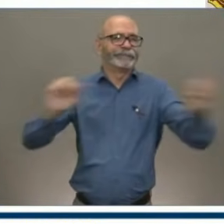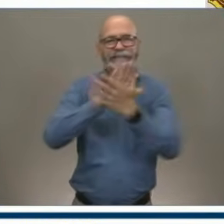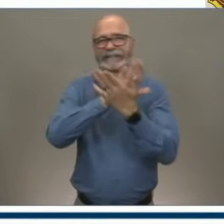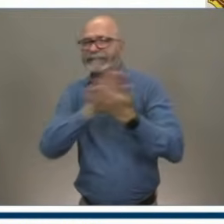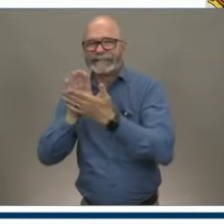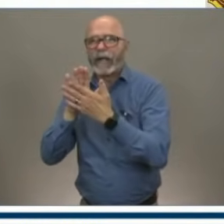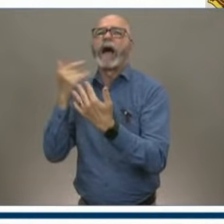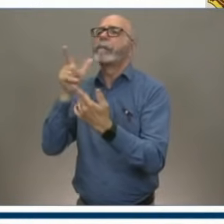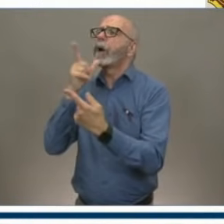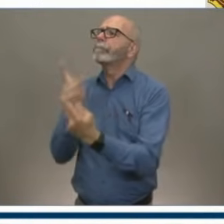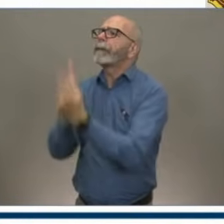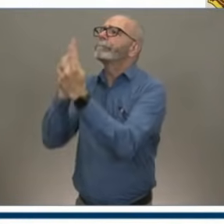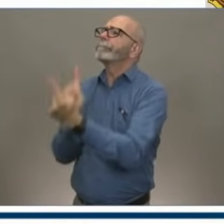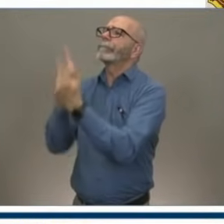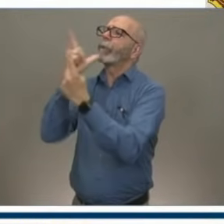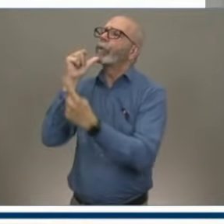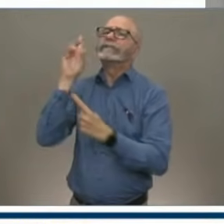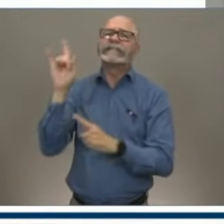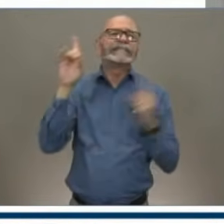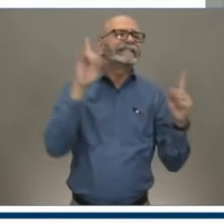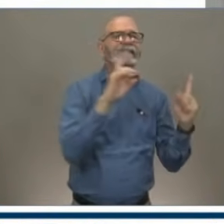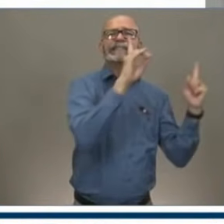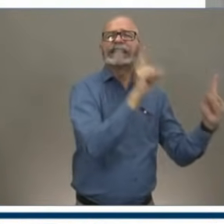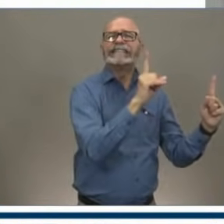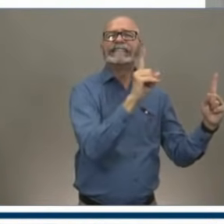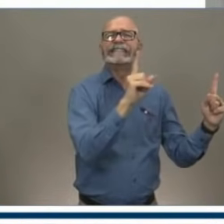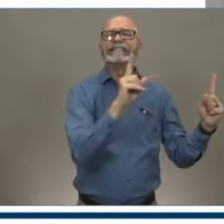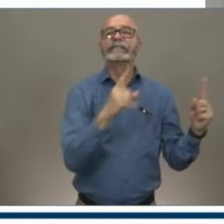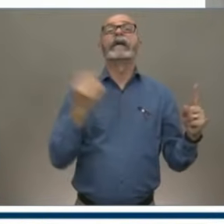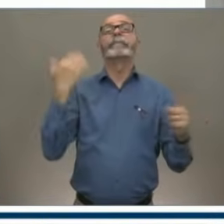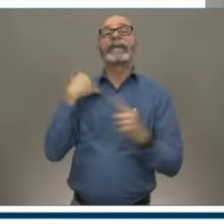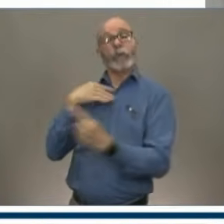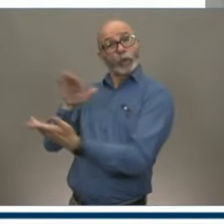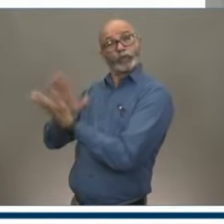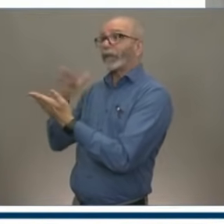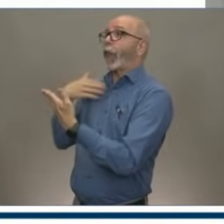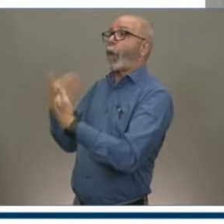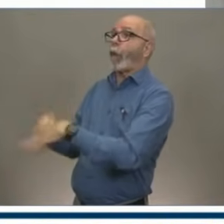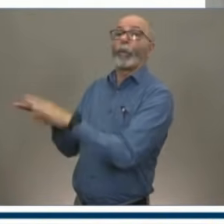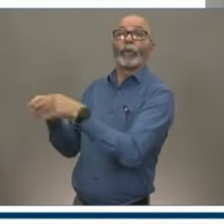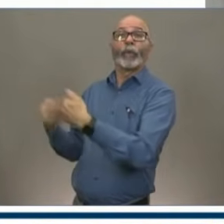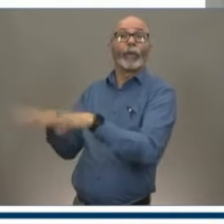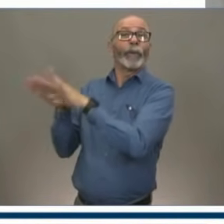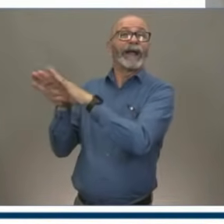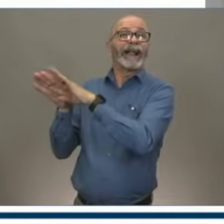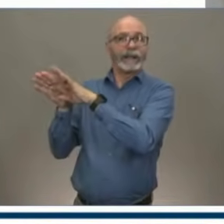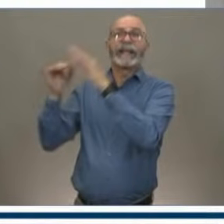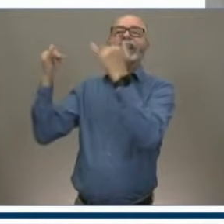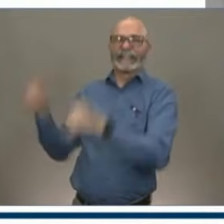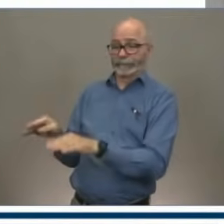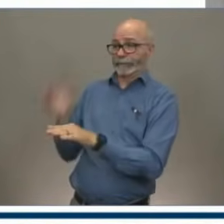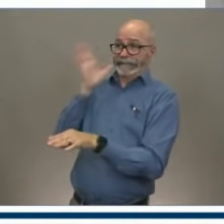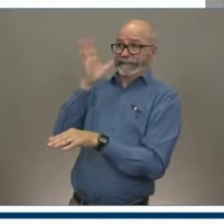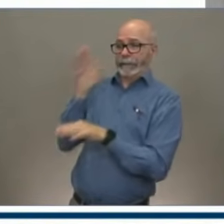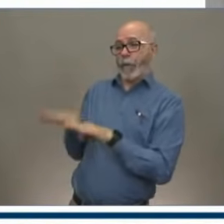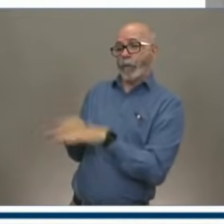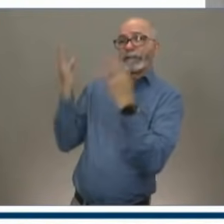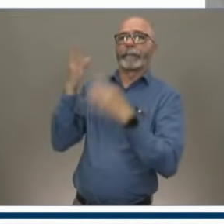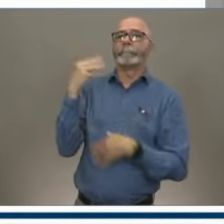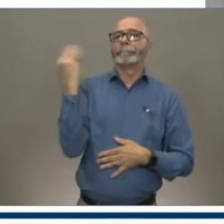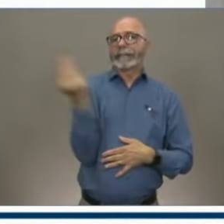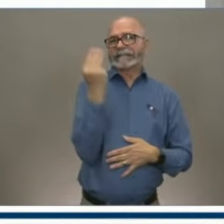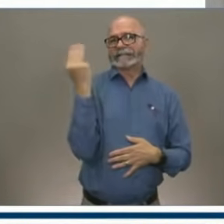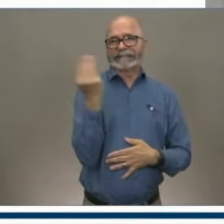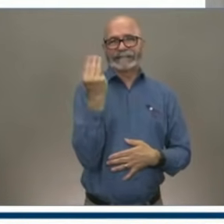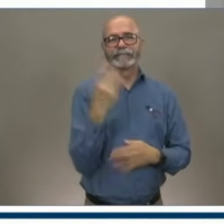closed as a result of COVID will open on Monday. I'd like to thank all of the people in our schools, from the administration to